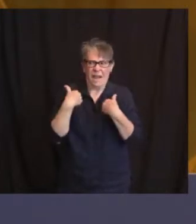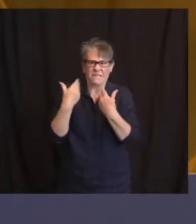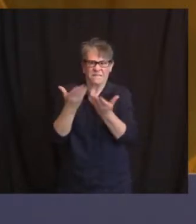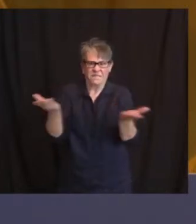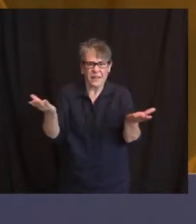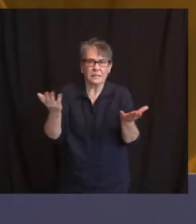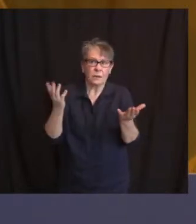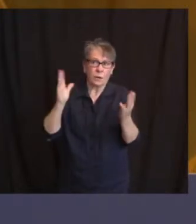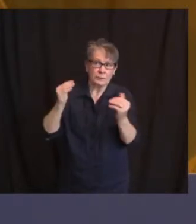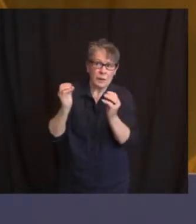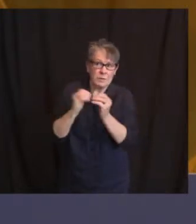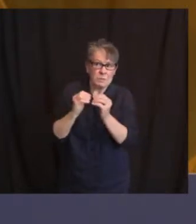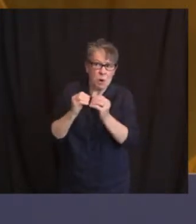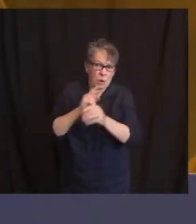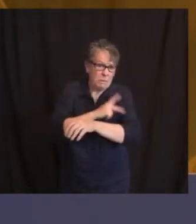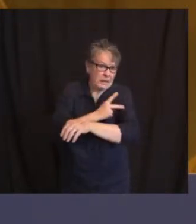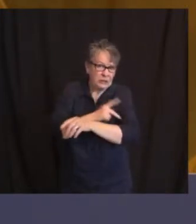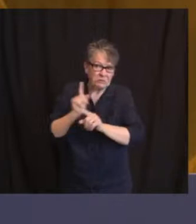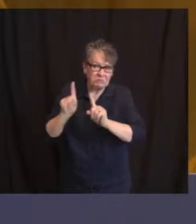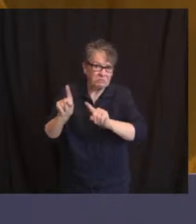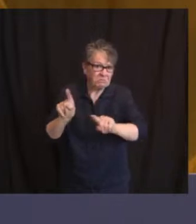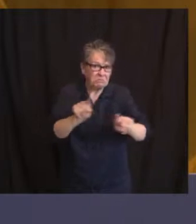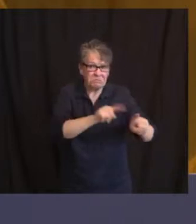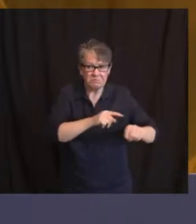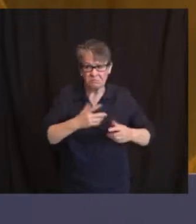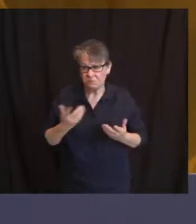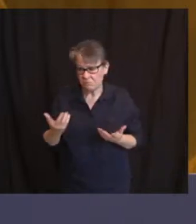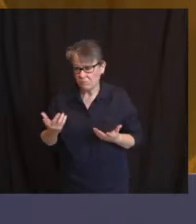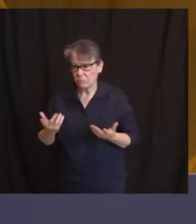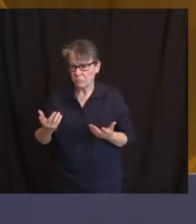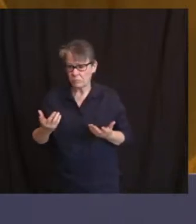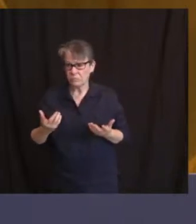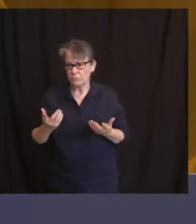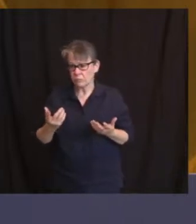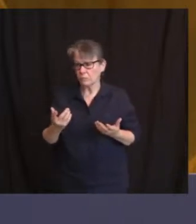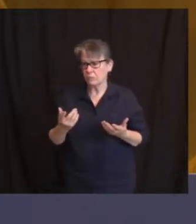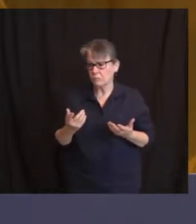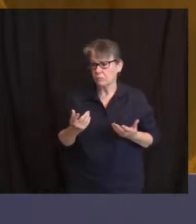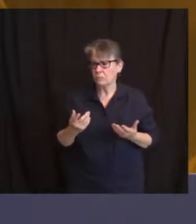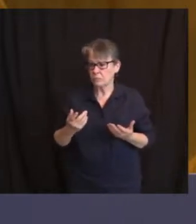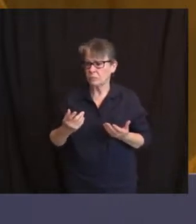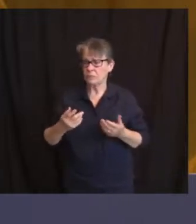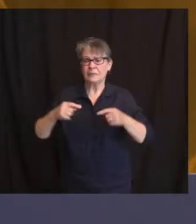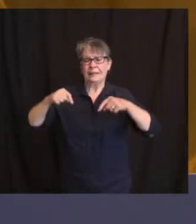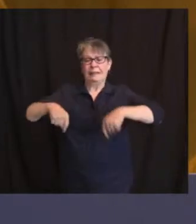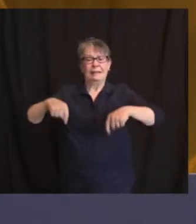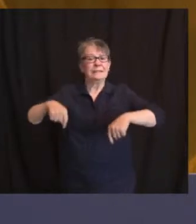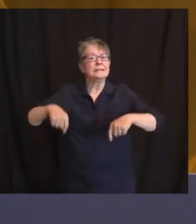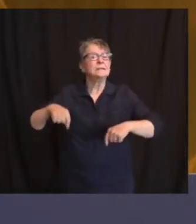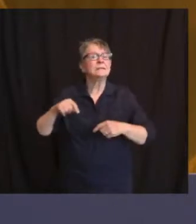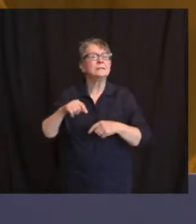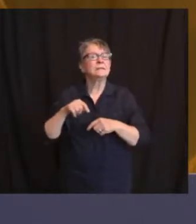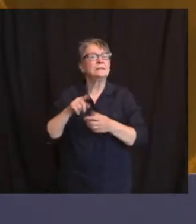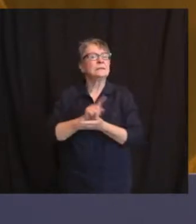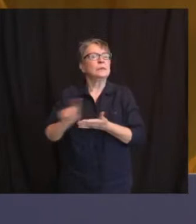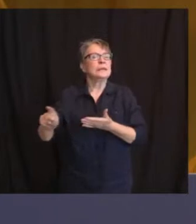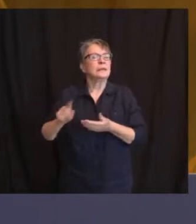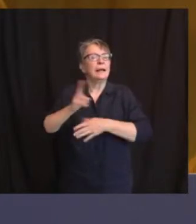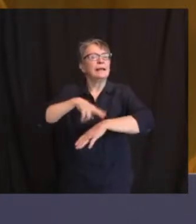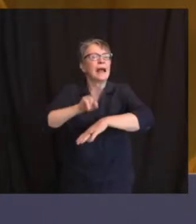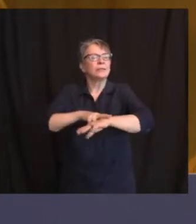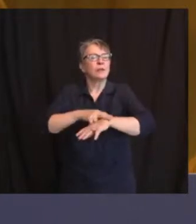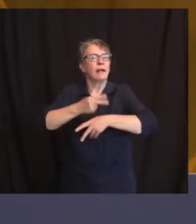for my daily report. As the governor shared, our hospitals reported 4,226